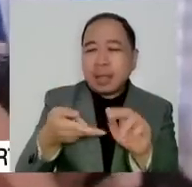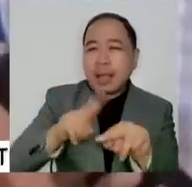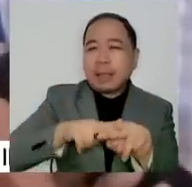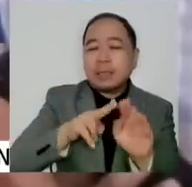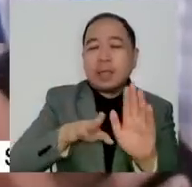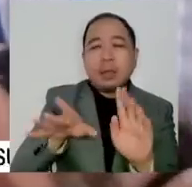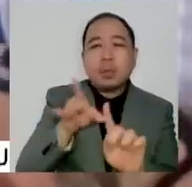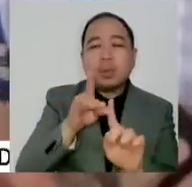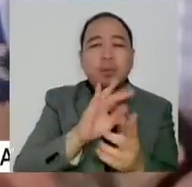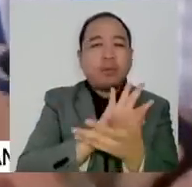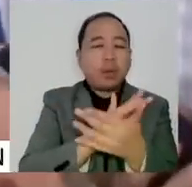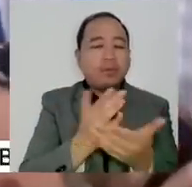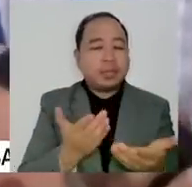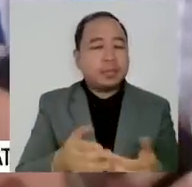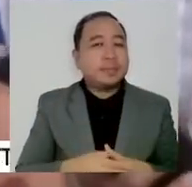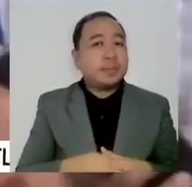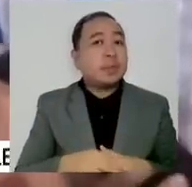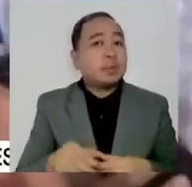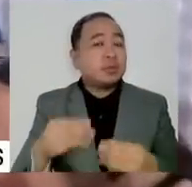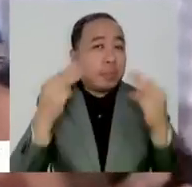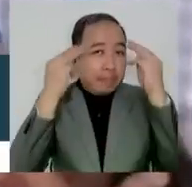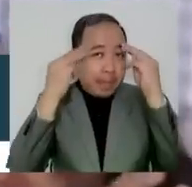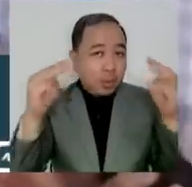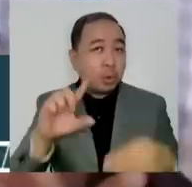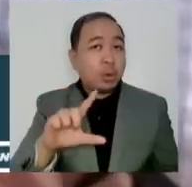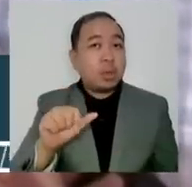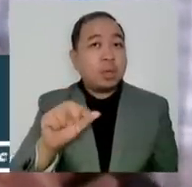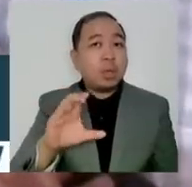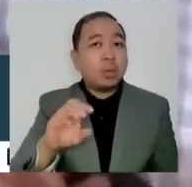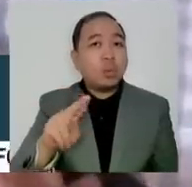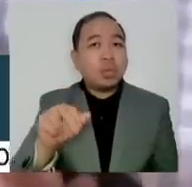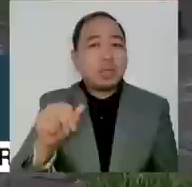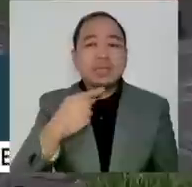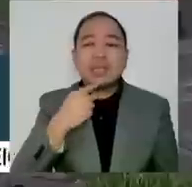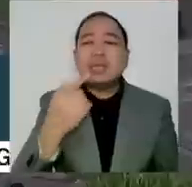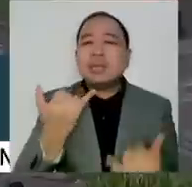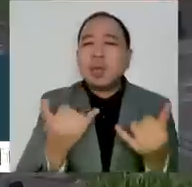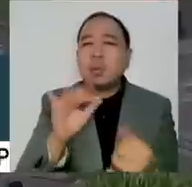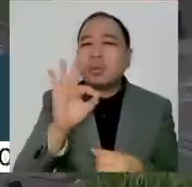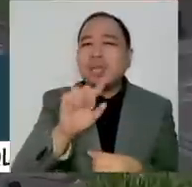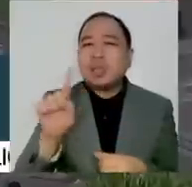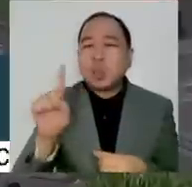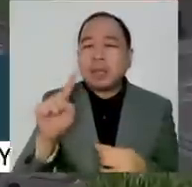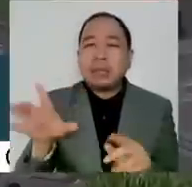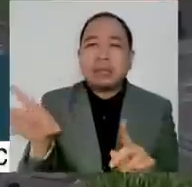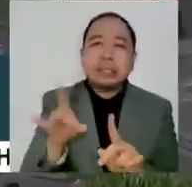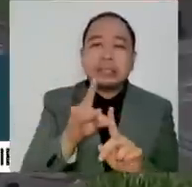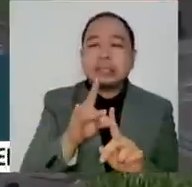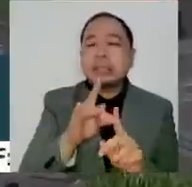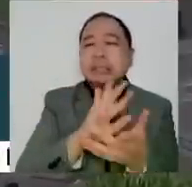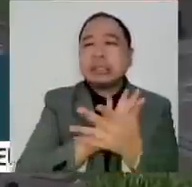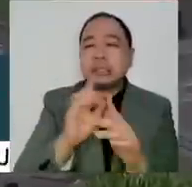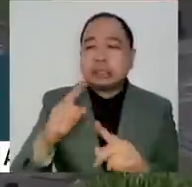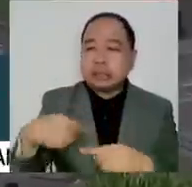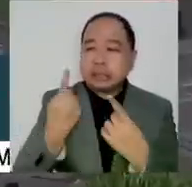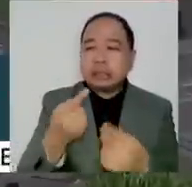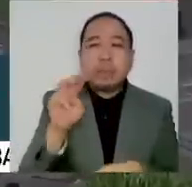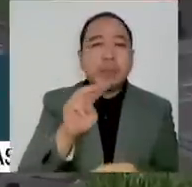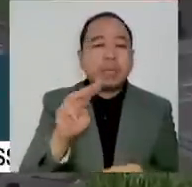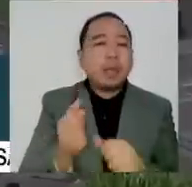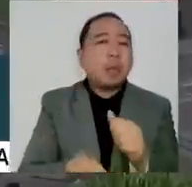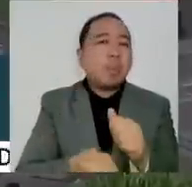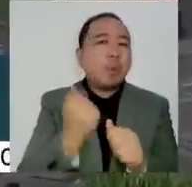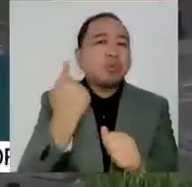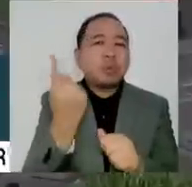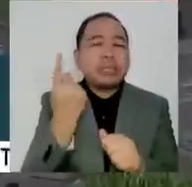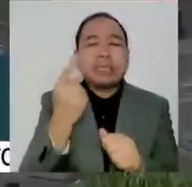city. Manila Mayor Honey Lacuna said there are already 91 cases in the city since Monday. Most of them are experiencing mild